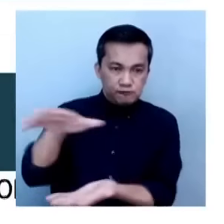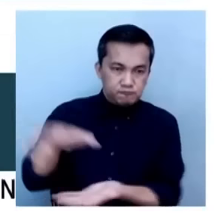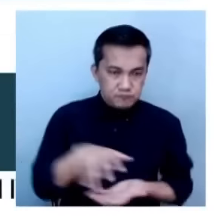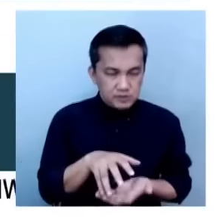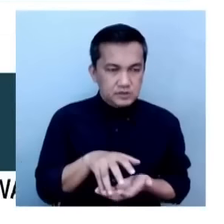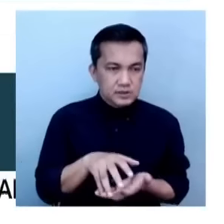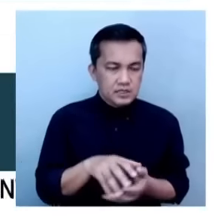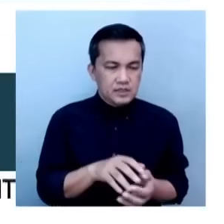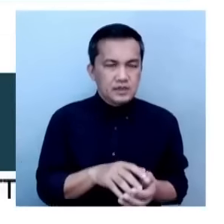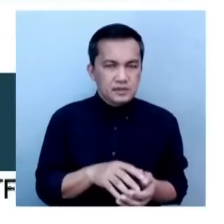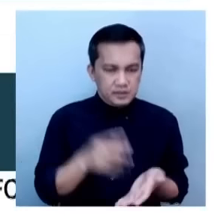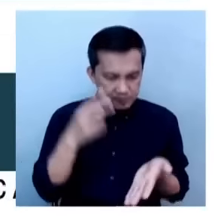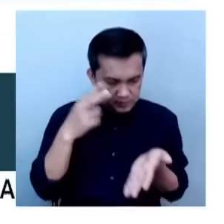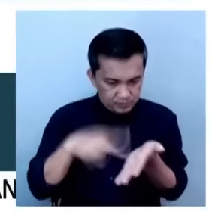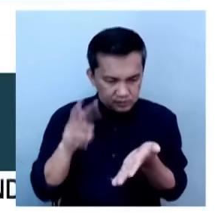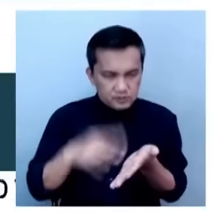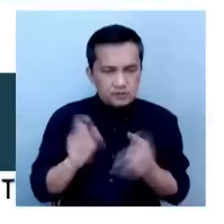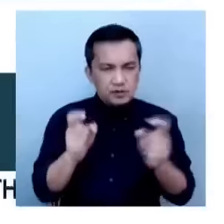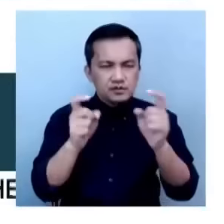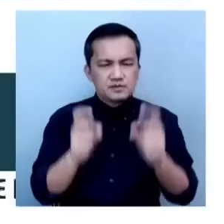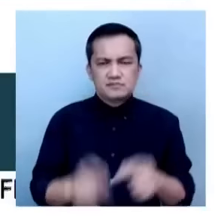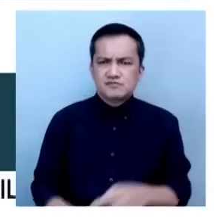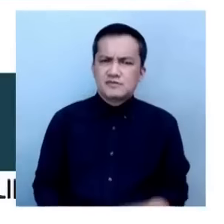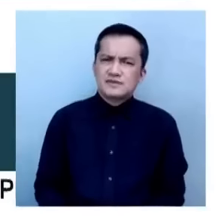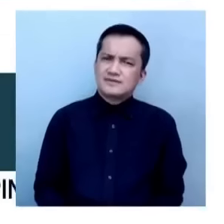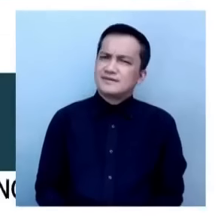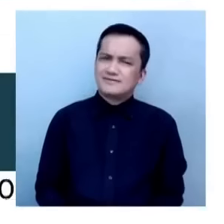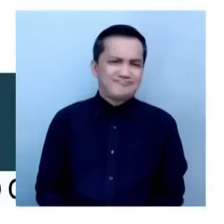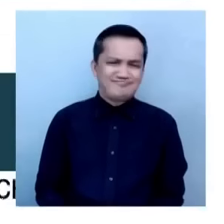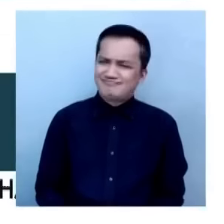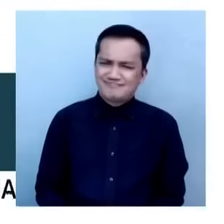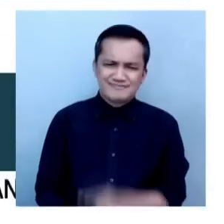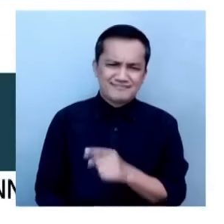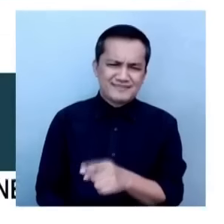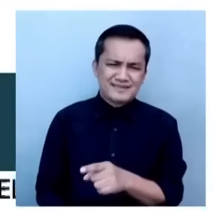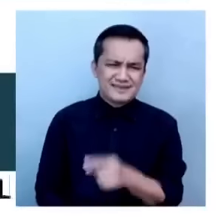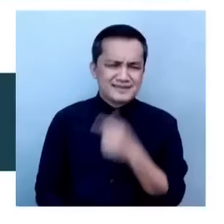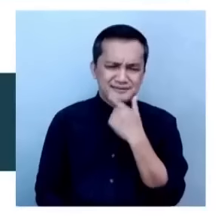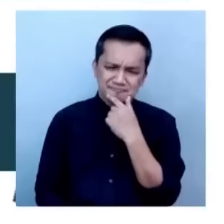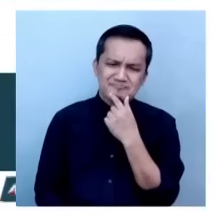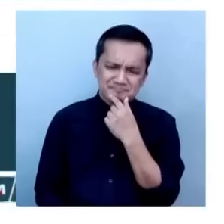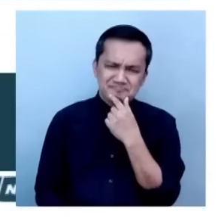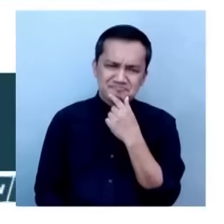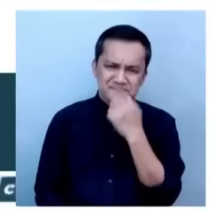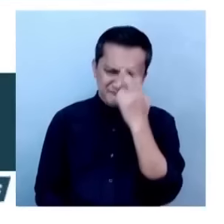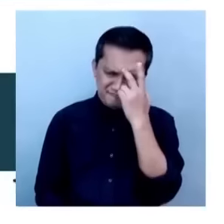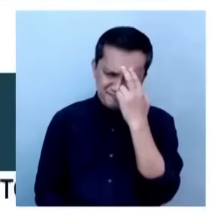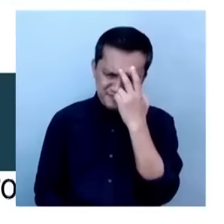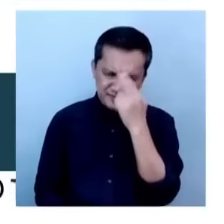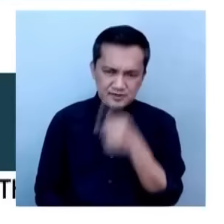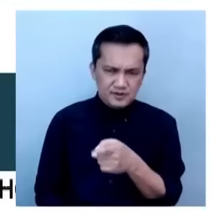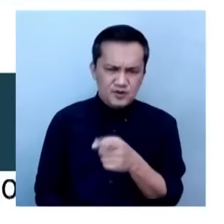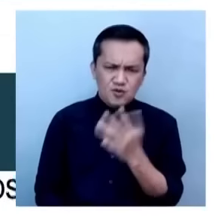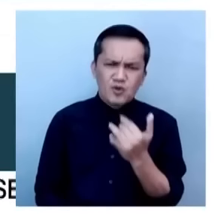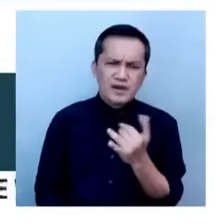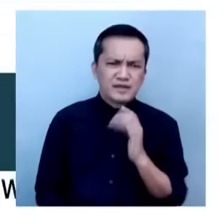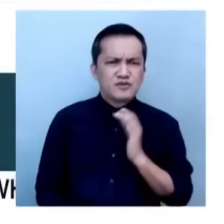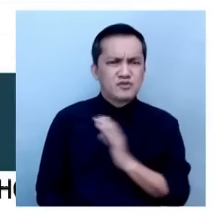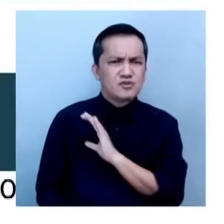and verified. So talagang may ano rito eh. It's already suspect, no? While Congress